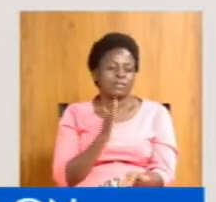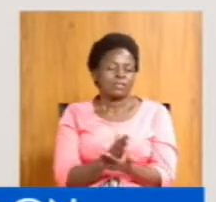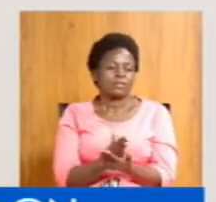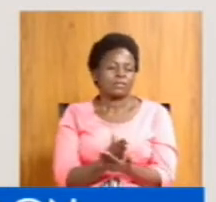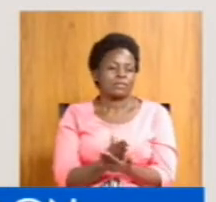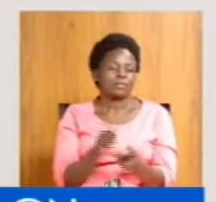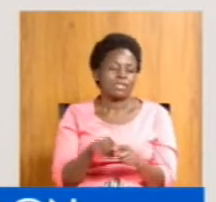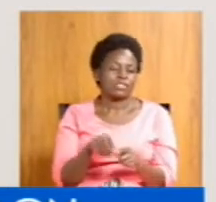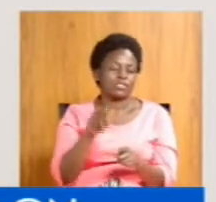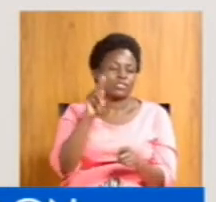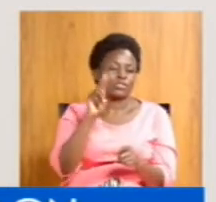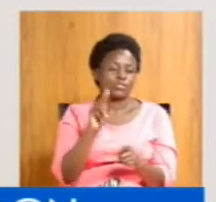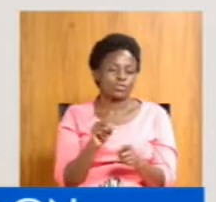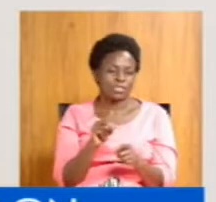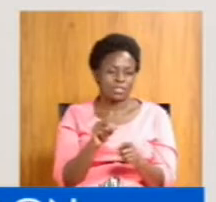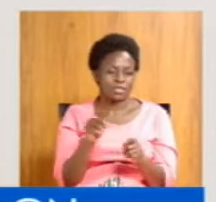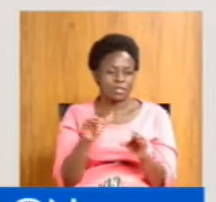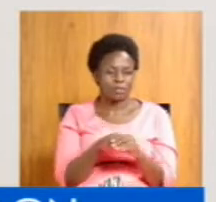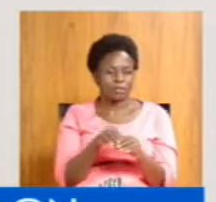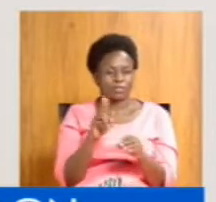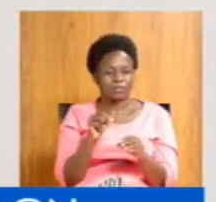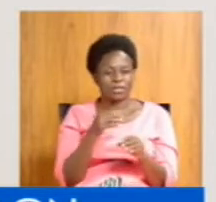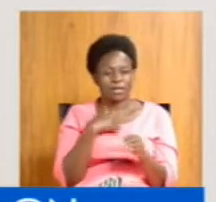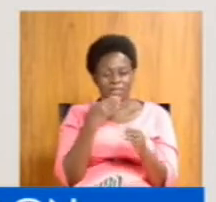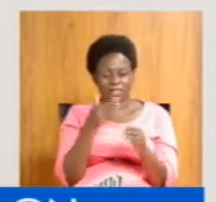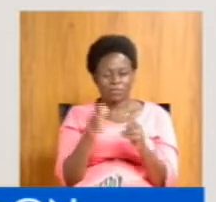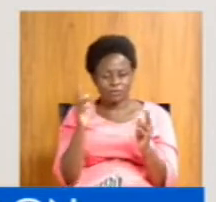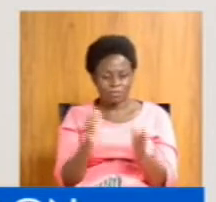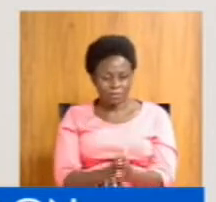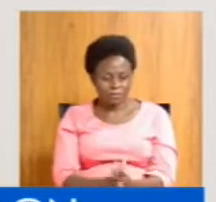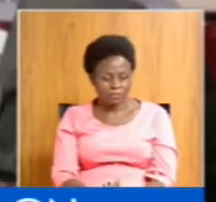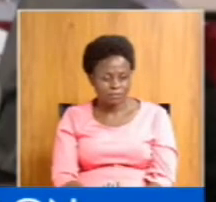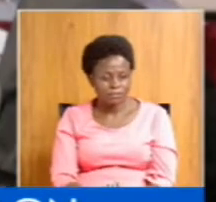as for the United Nations and we are members of United Nations I thank you very much